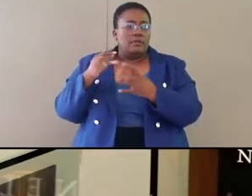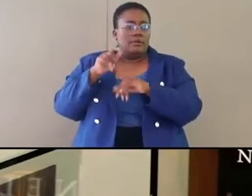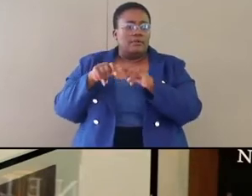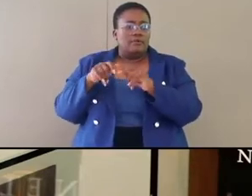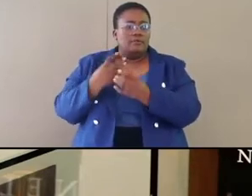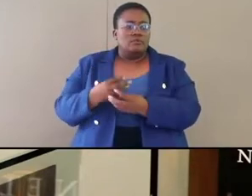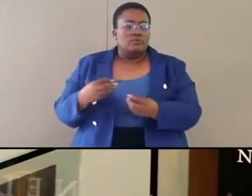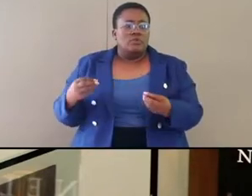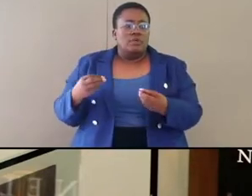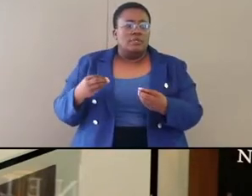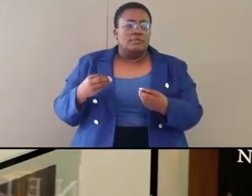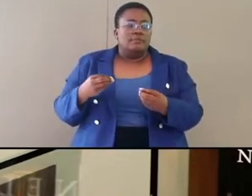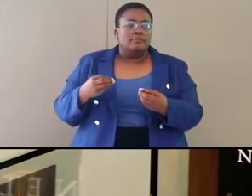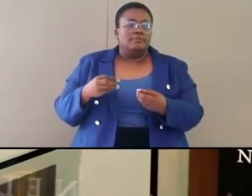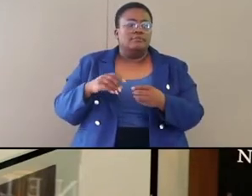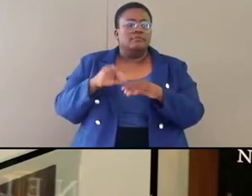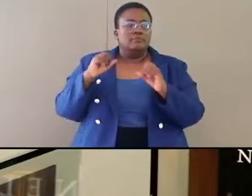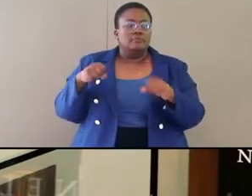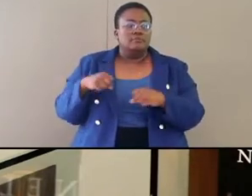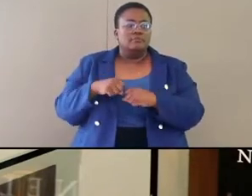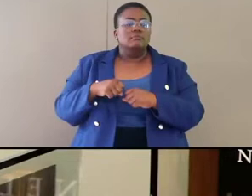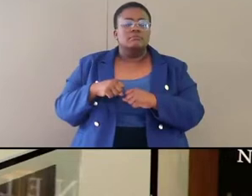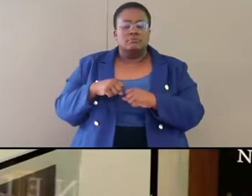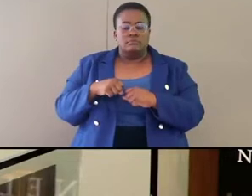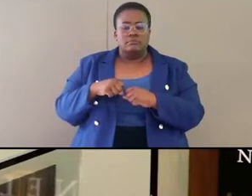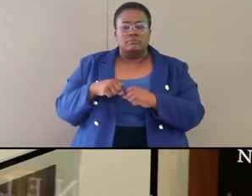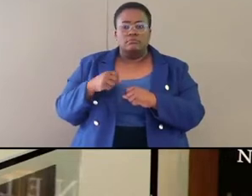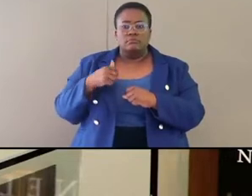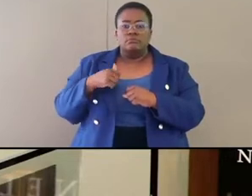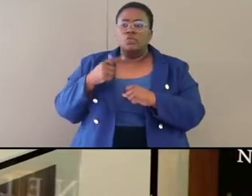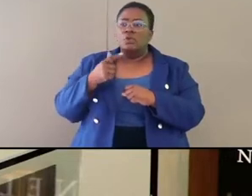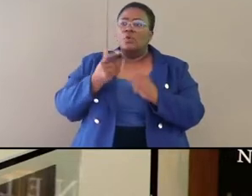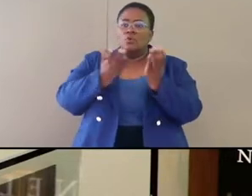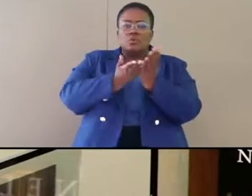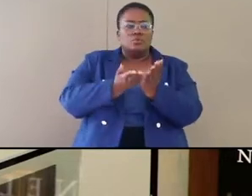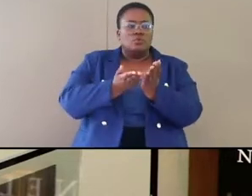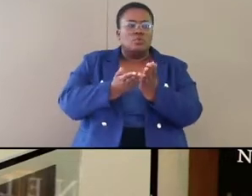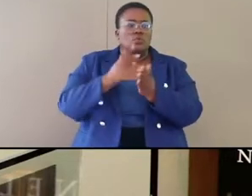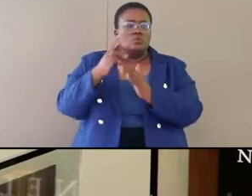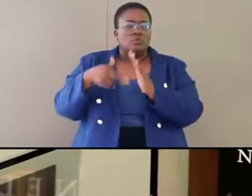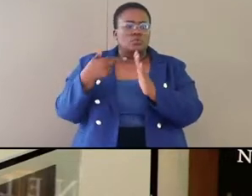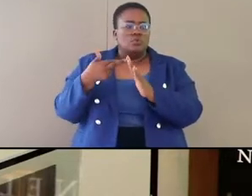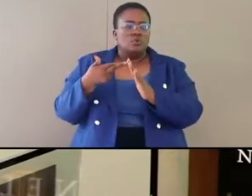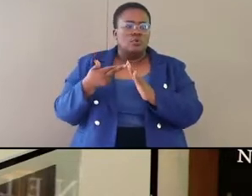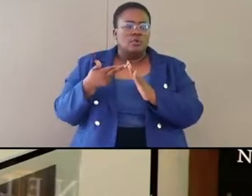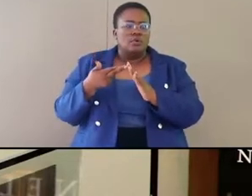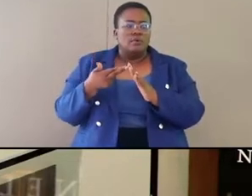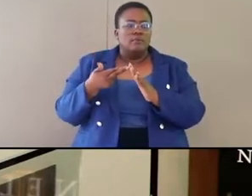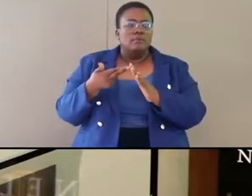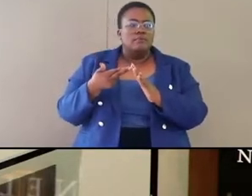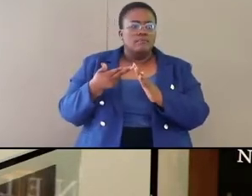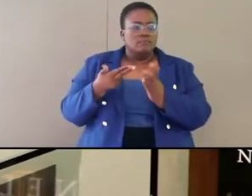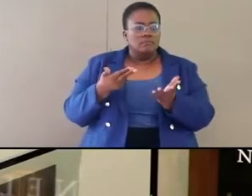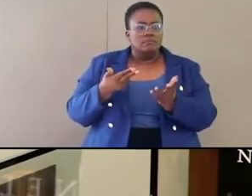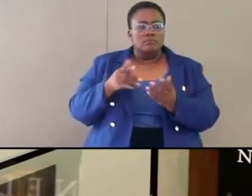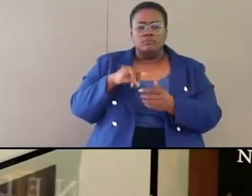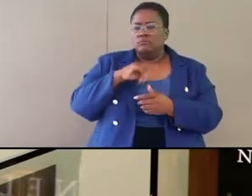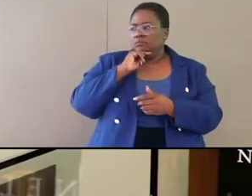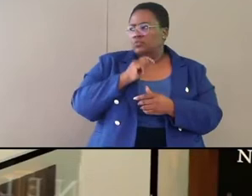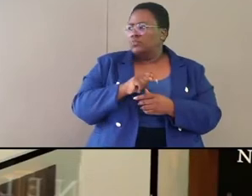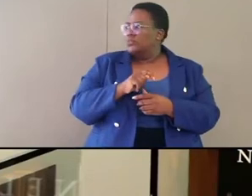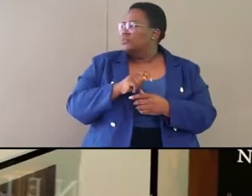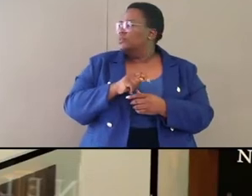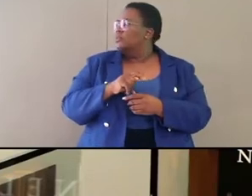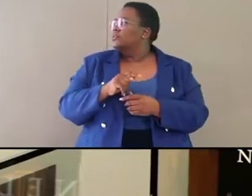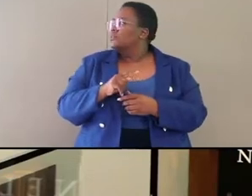and particularly in your rural areas. You go to any of the schools in the rural areas around in Taita, long lists of children without birth